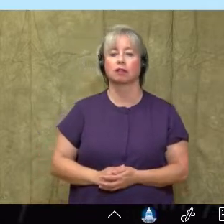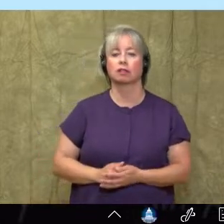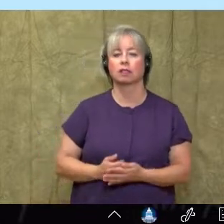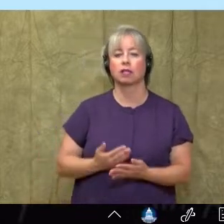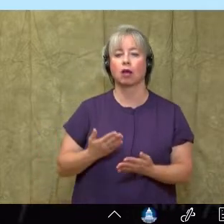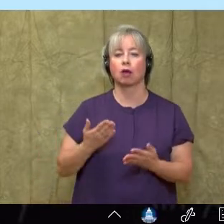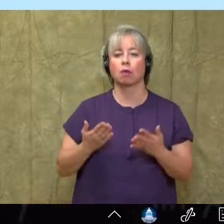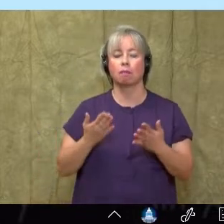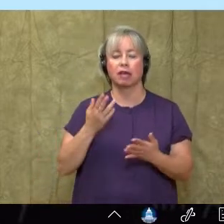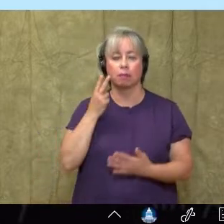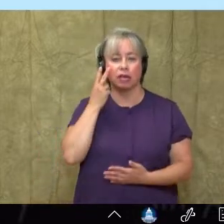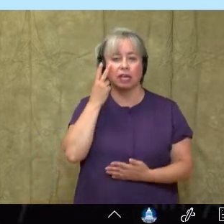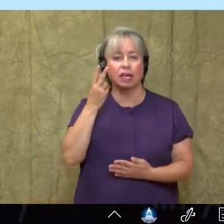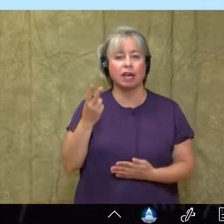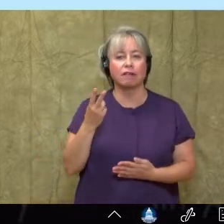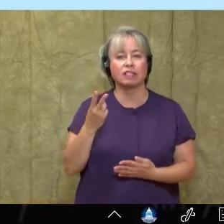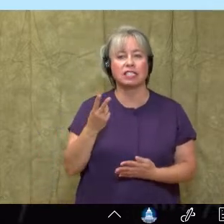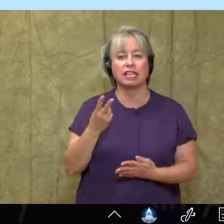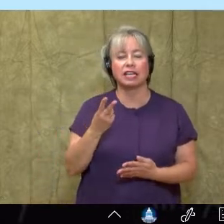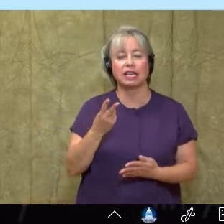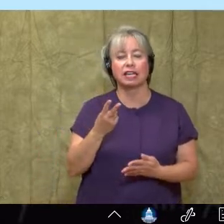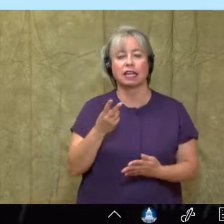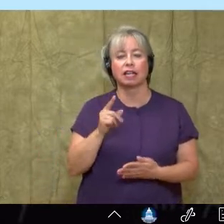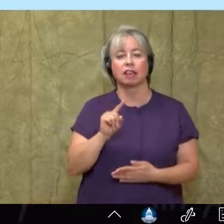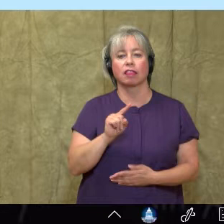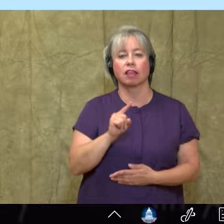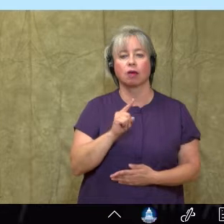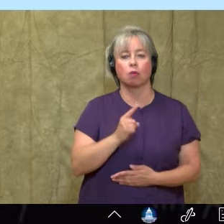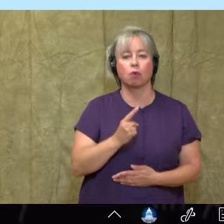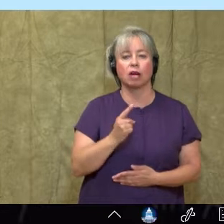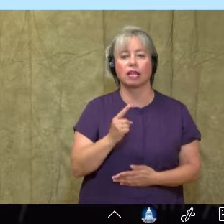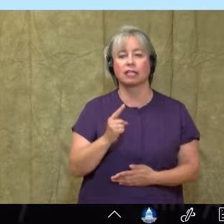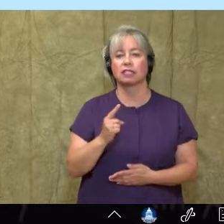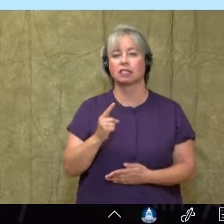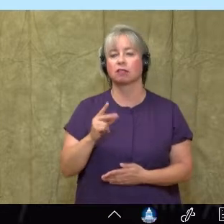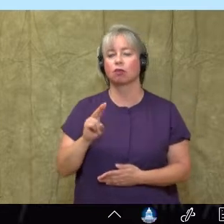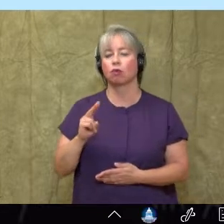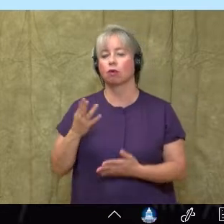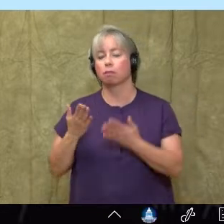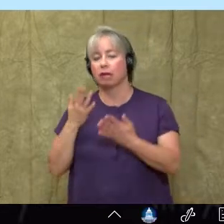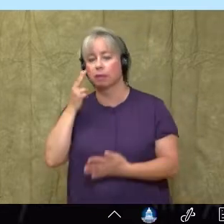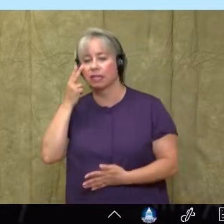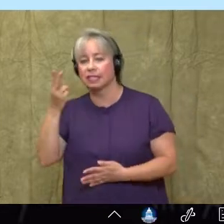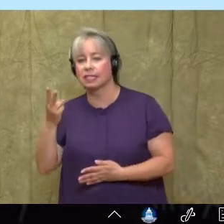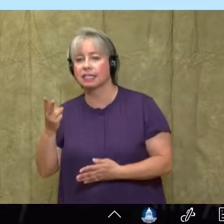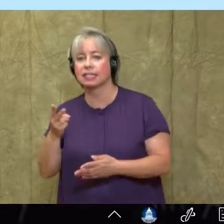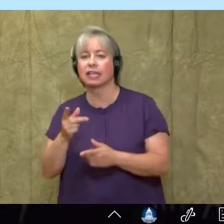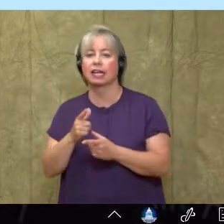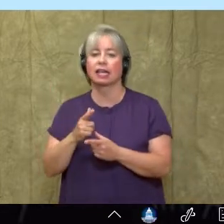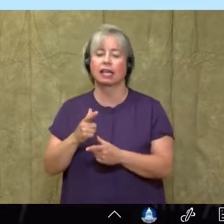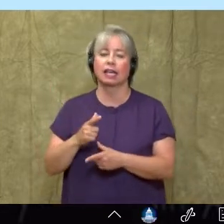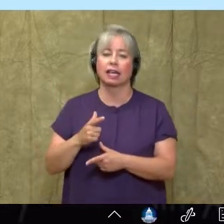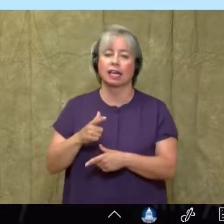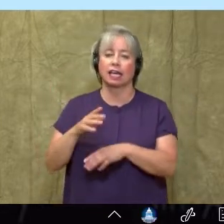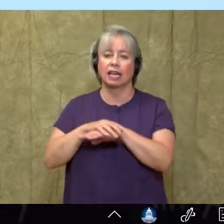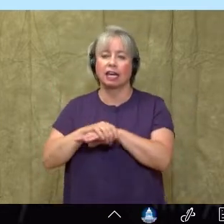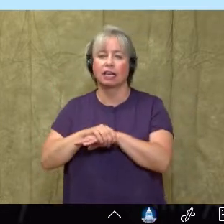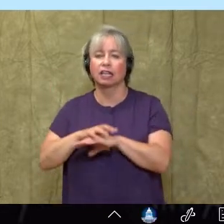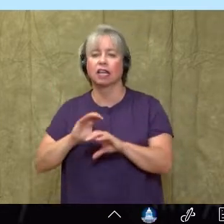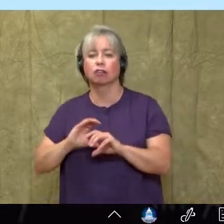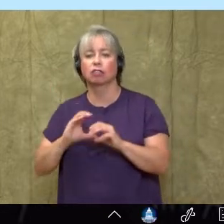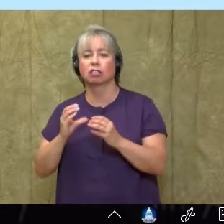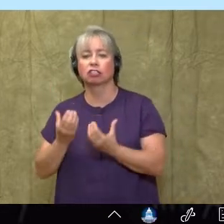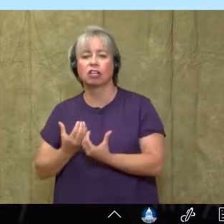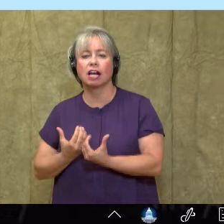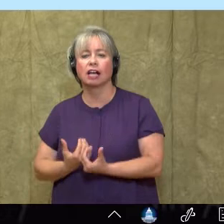seen some of these little sub numbers on maybe a footnote in language arts or maybe even in social studies when you're reading a book. It'll have